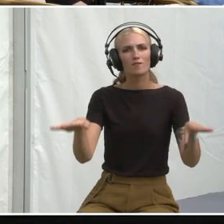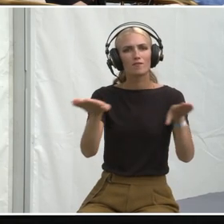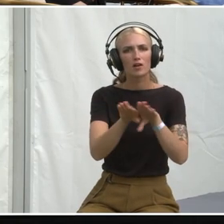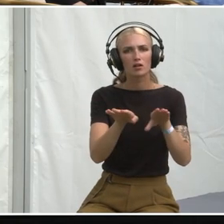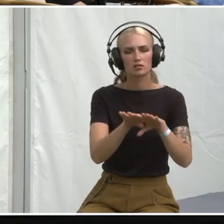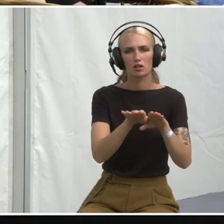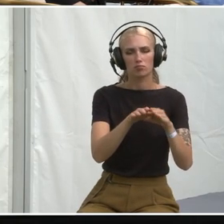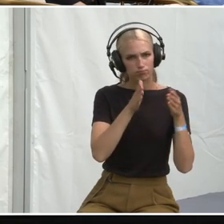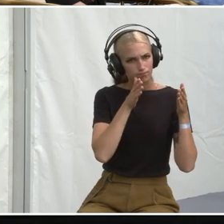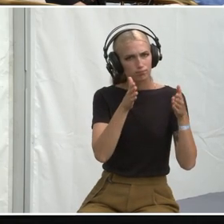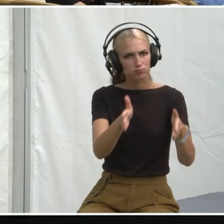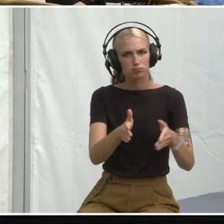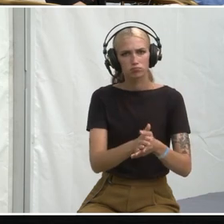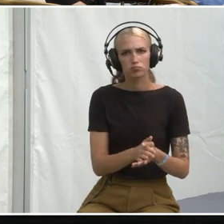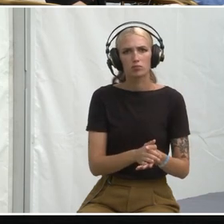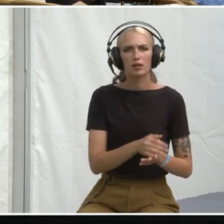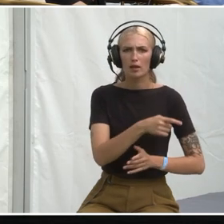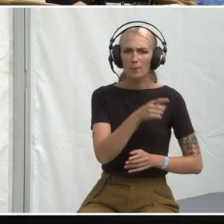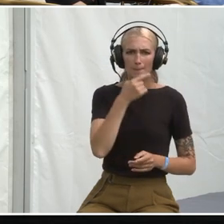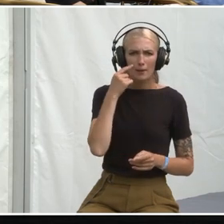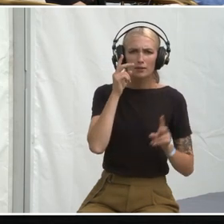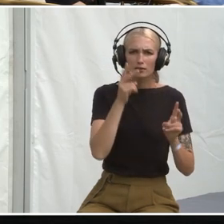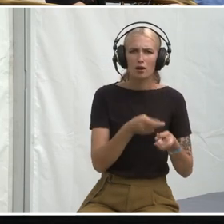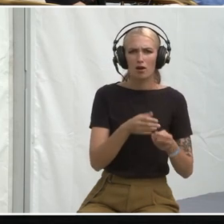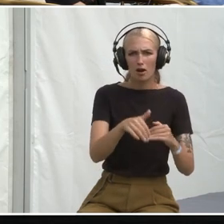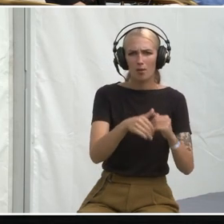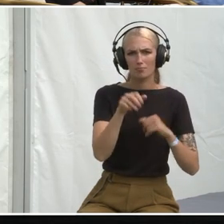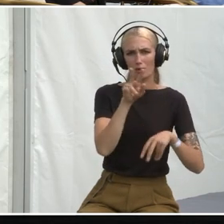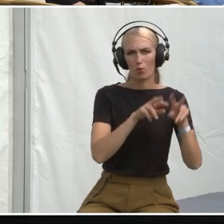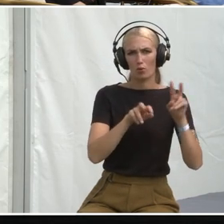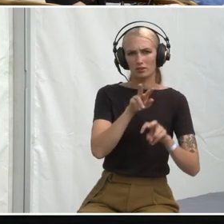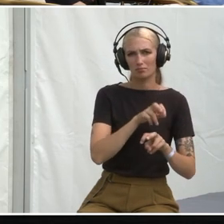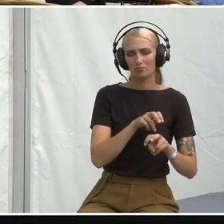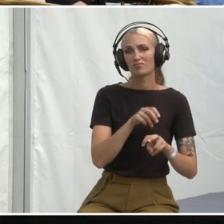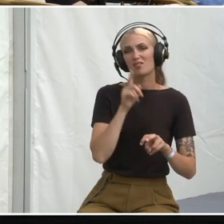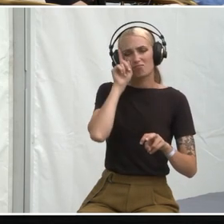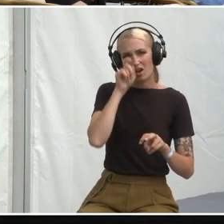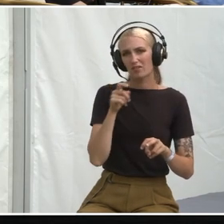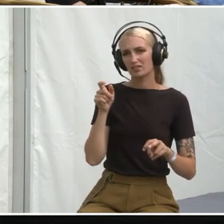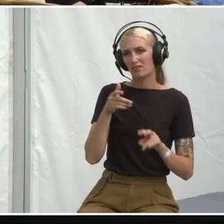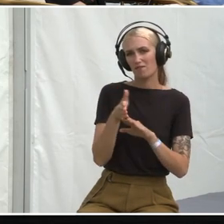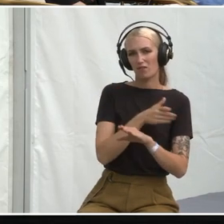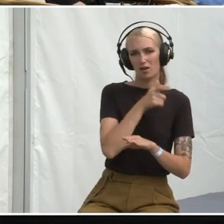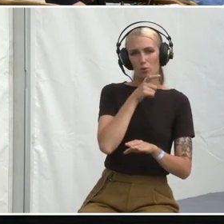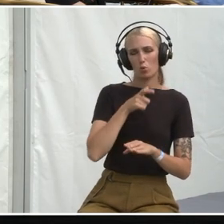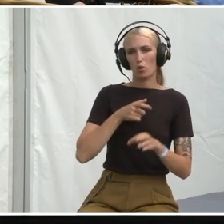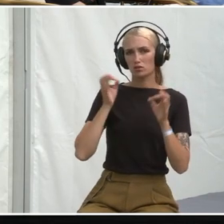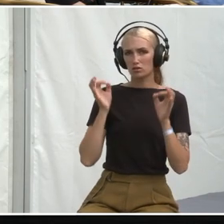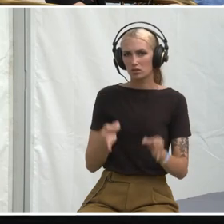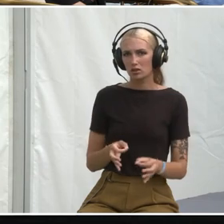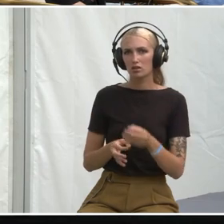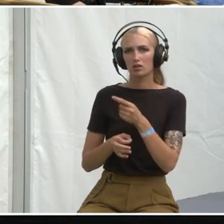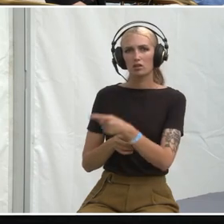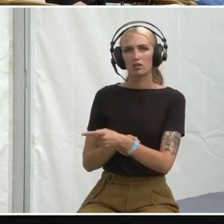of seeking help as well, because I think you're really right in that women has a tradition and a language